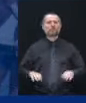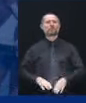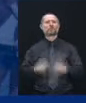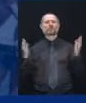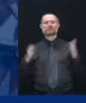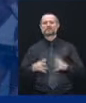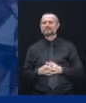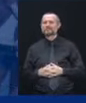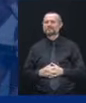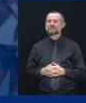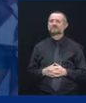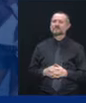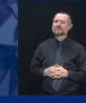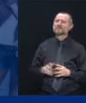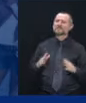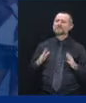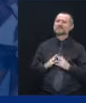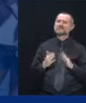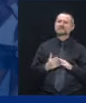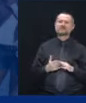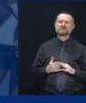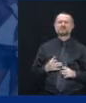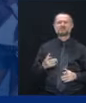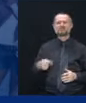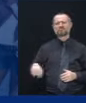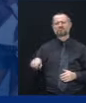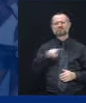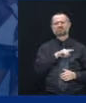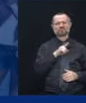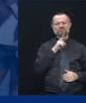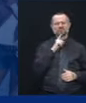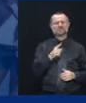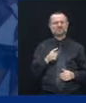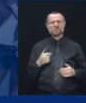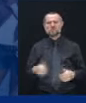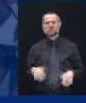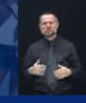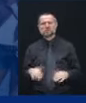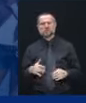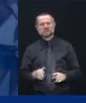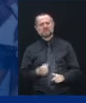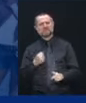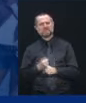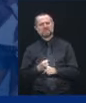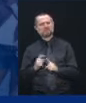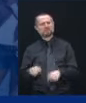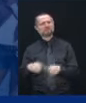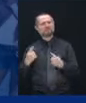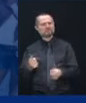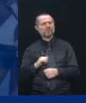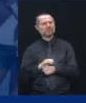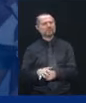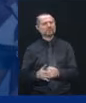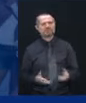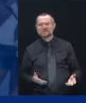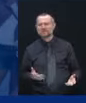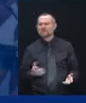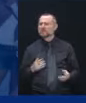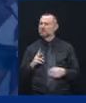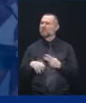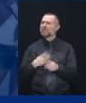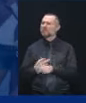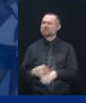Cities have taken a real blow during COVID. That's true internationally for